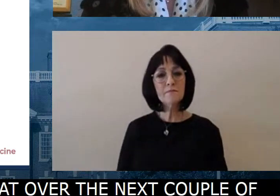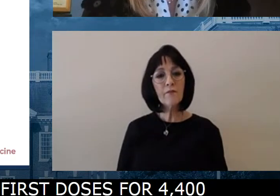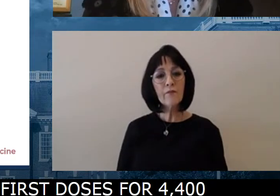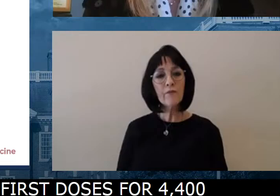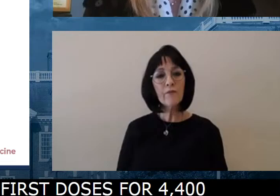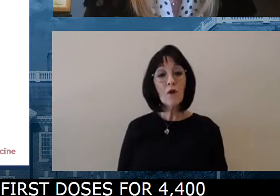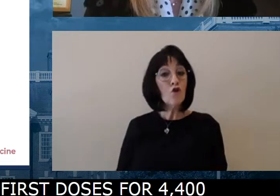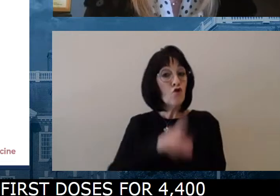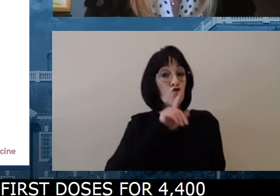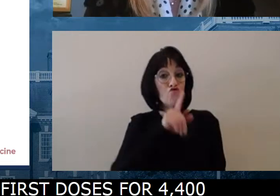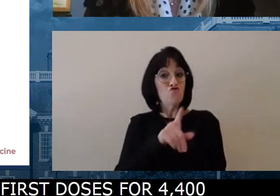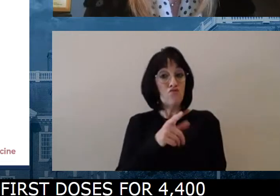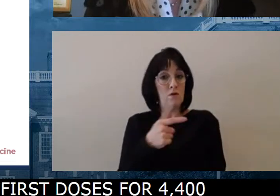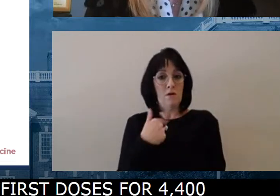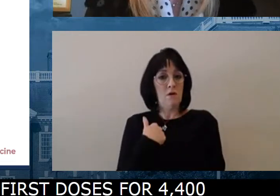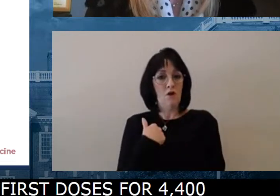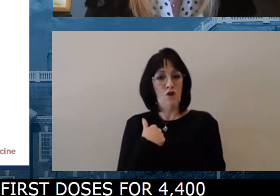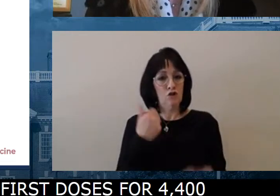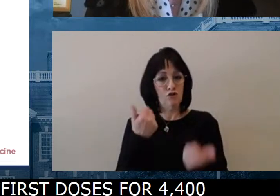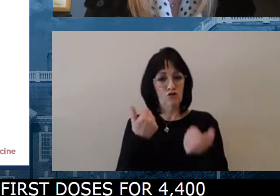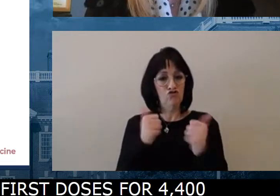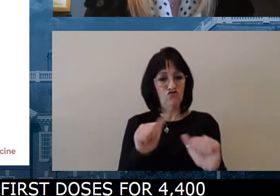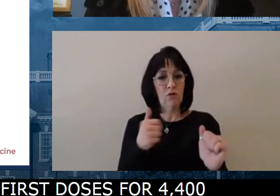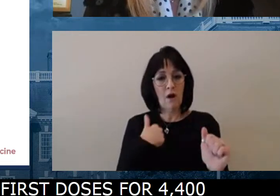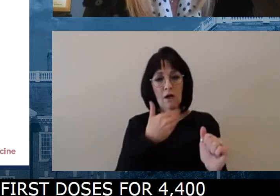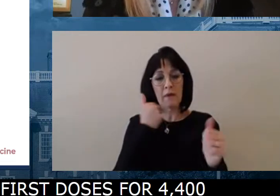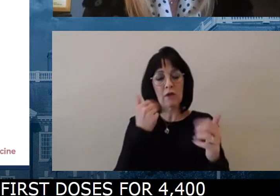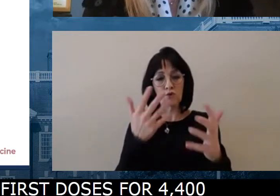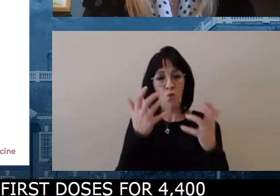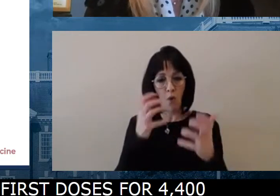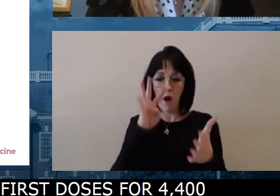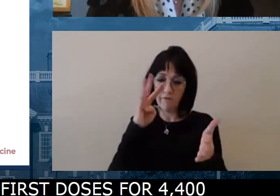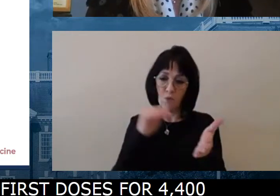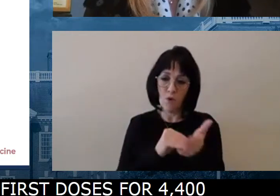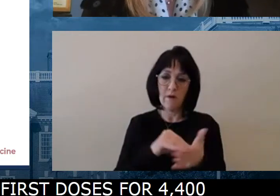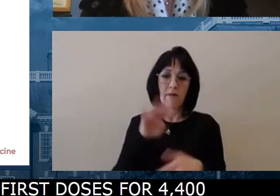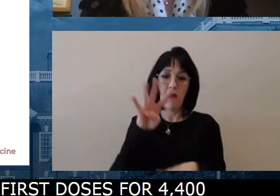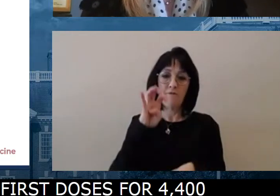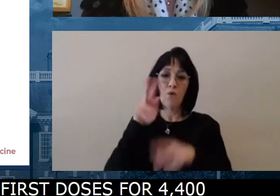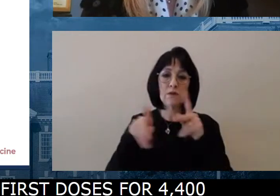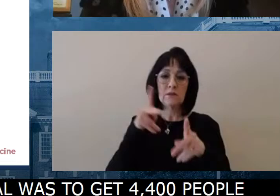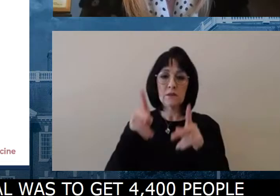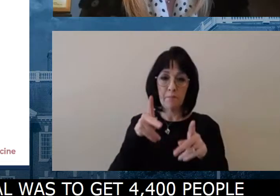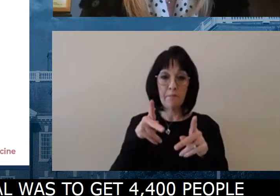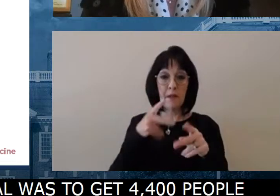goal really was to get about 4,400 people off the wait list. As the governor said, we're also